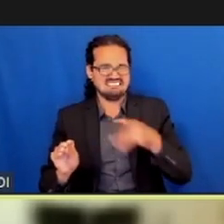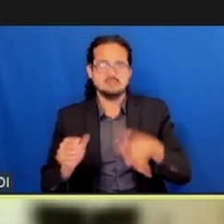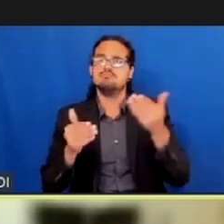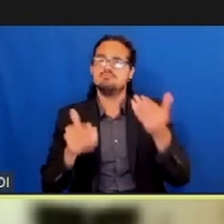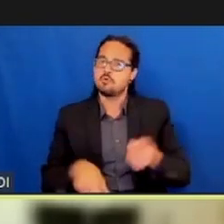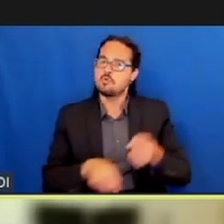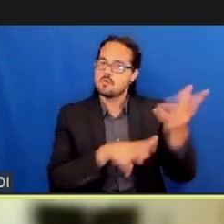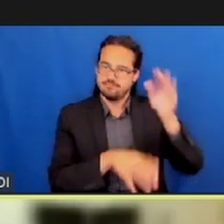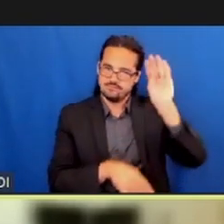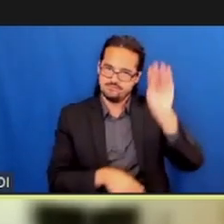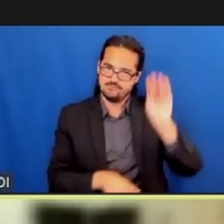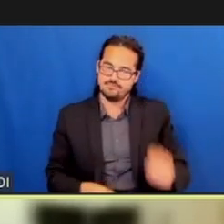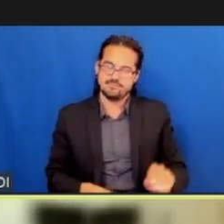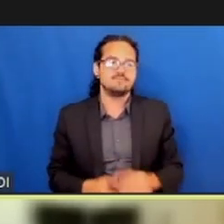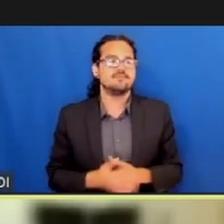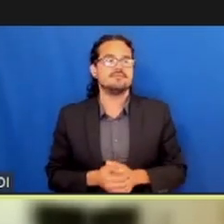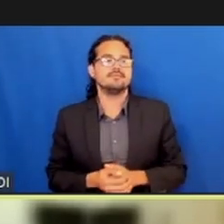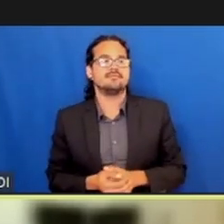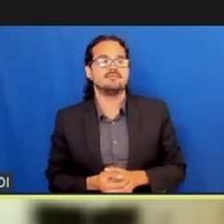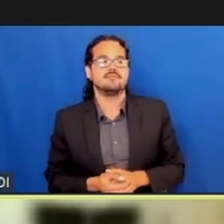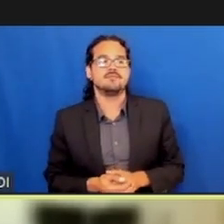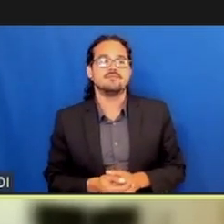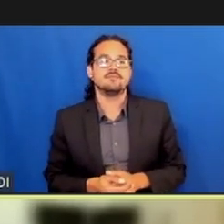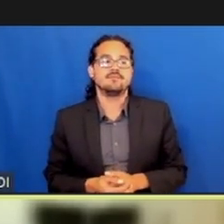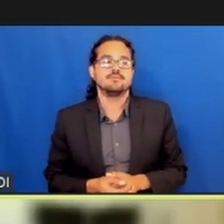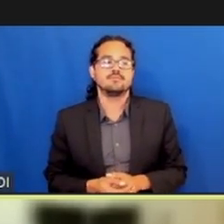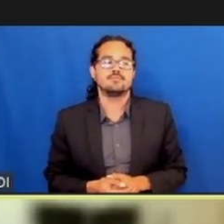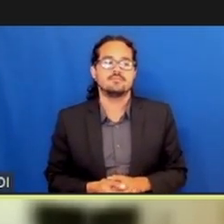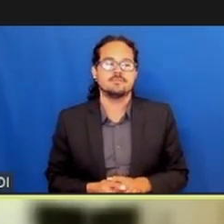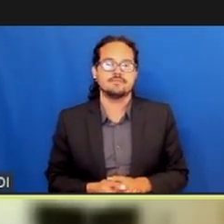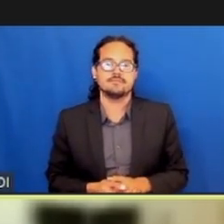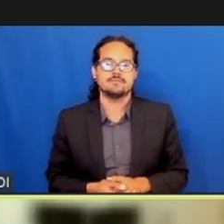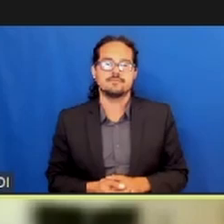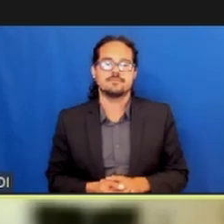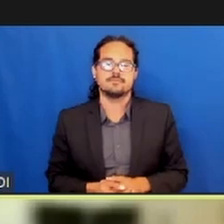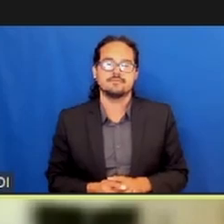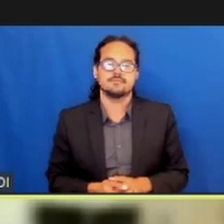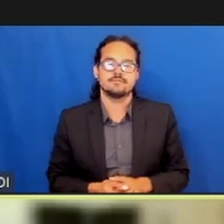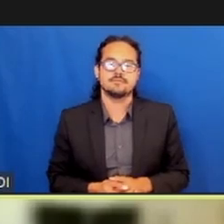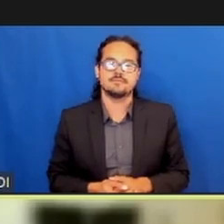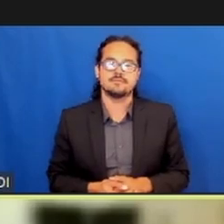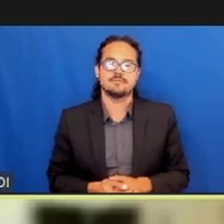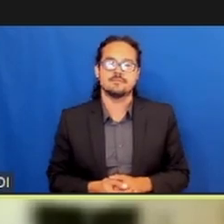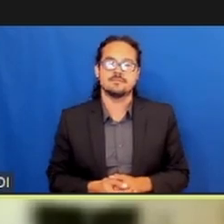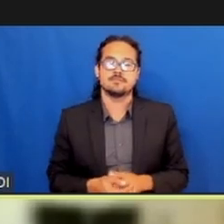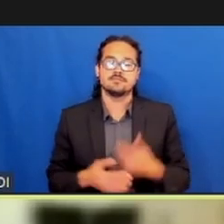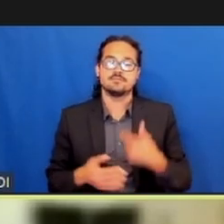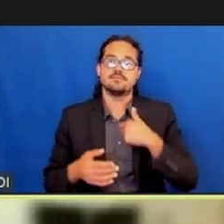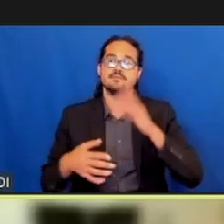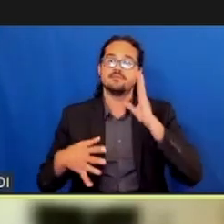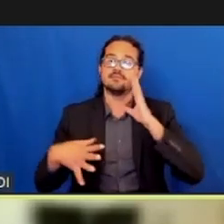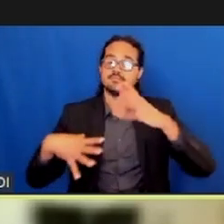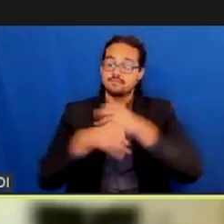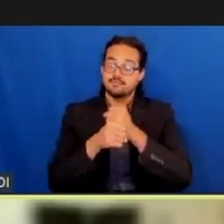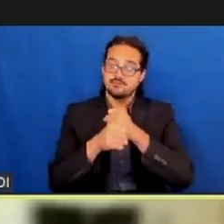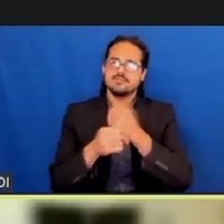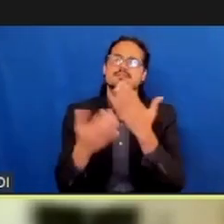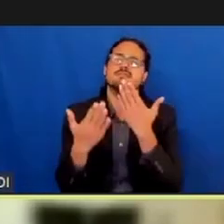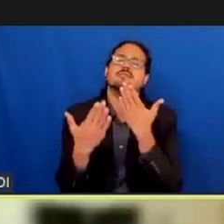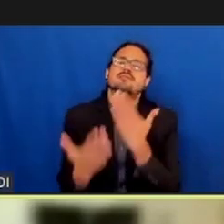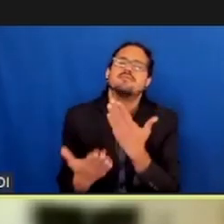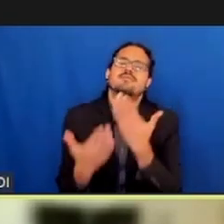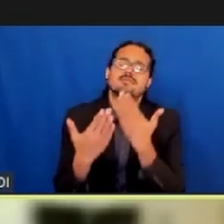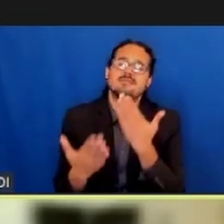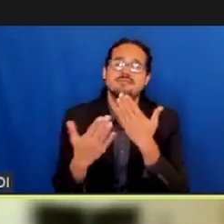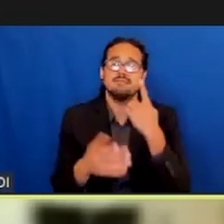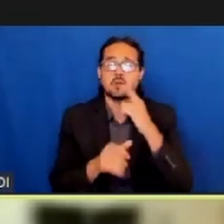One more slide. All right, I told you I would end with gratitude, and this is gratitude to all of you. This picture at the bottom